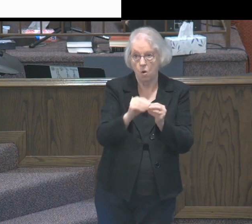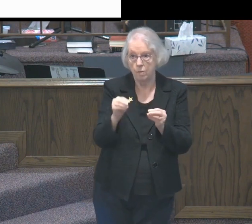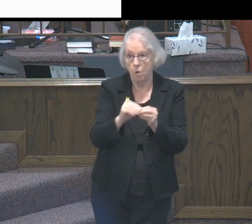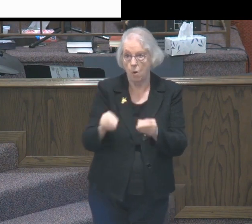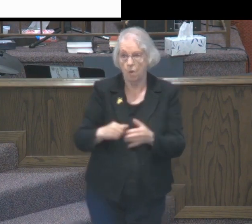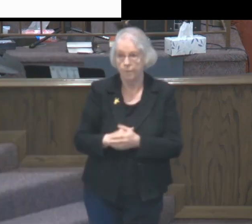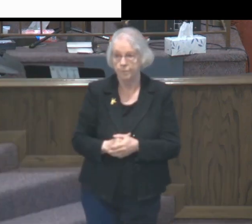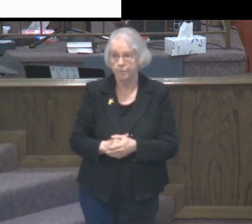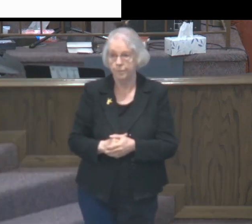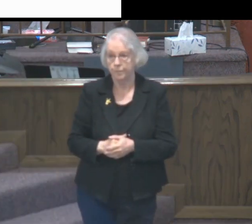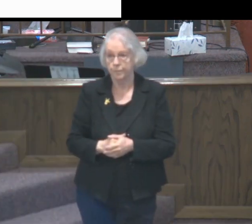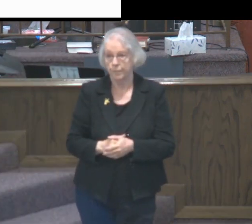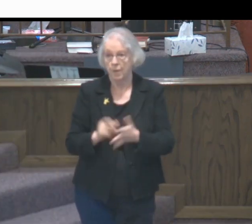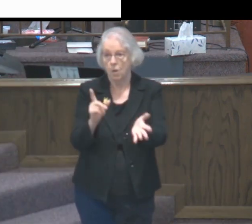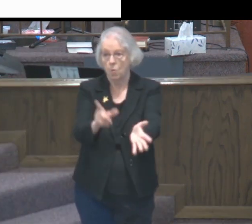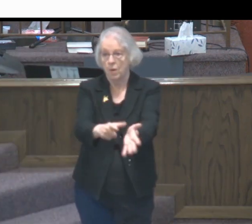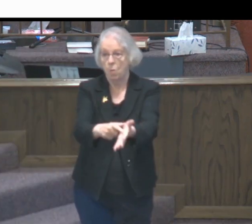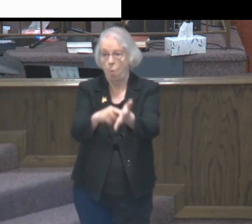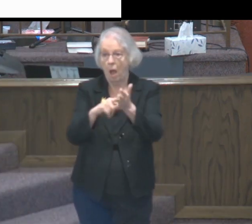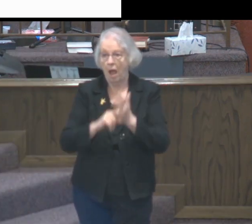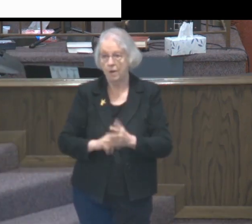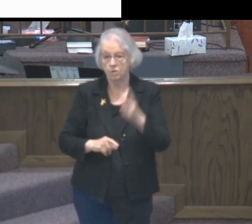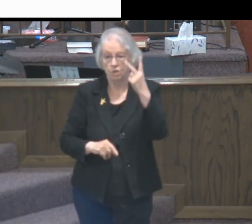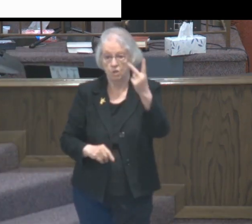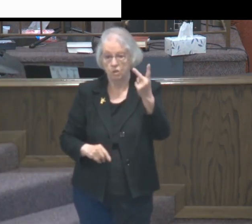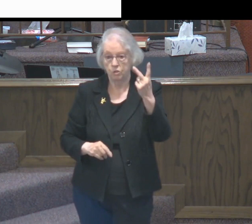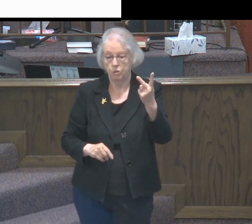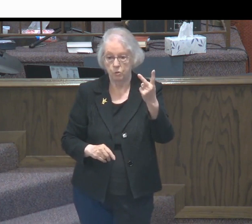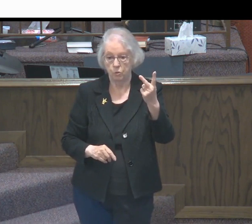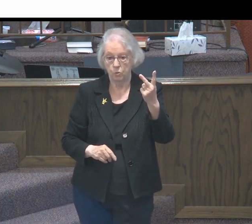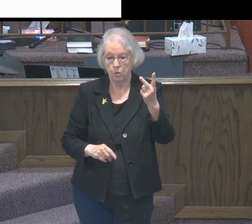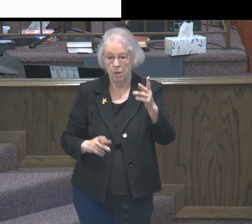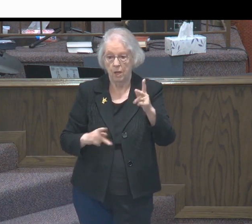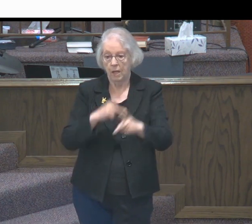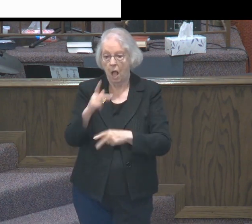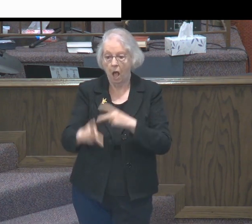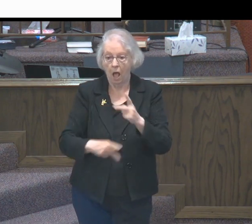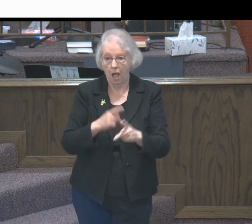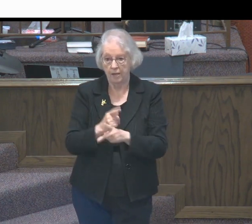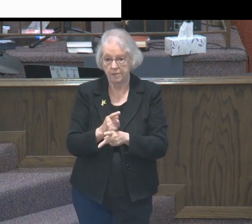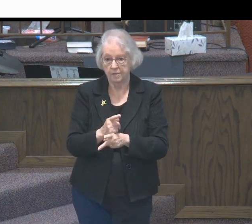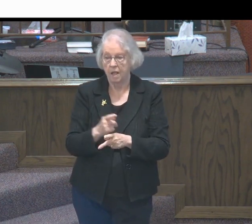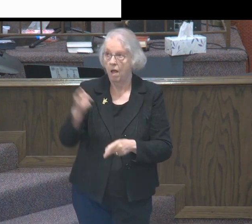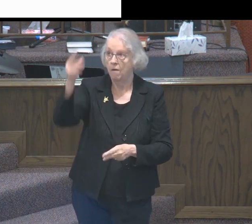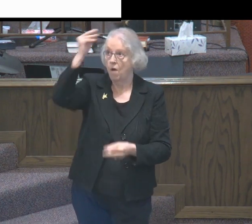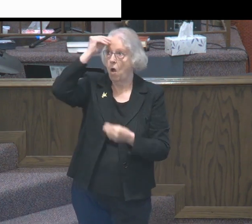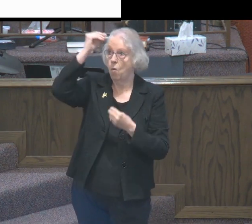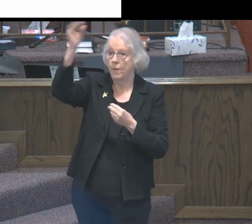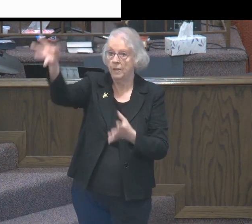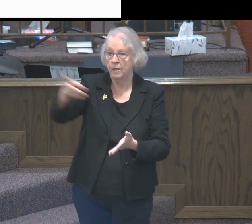Mount, requires two kinds of obedience. What did you hear?